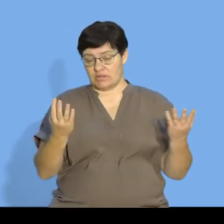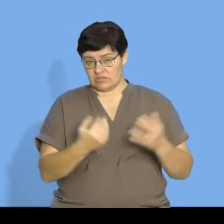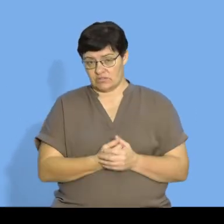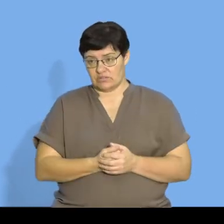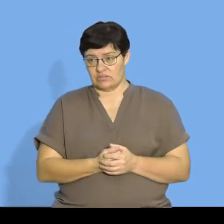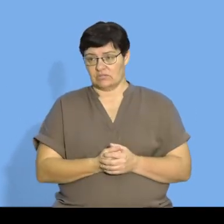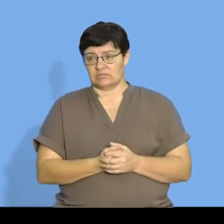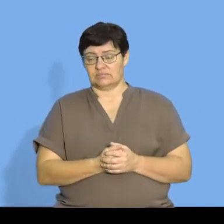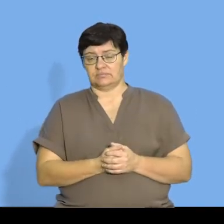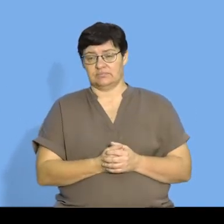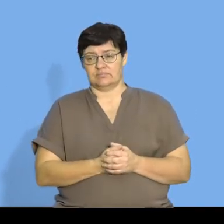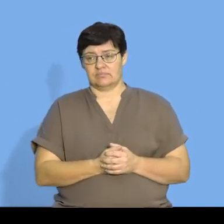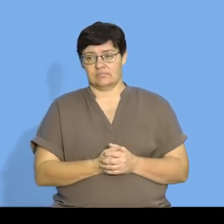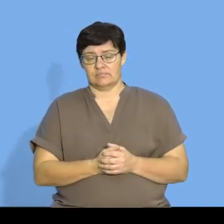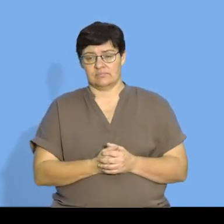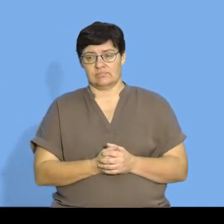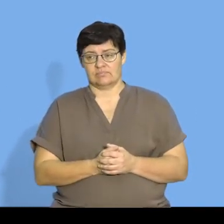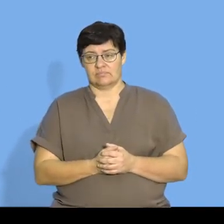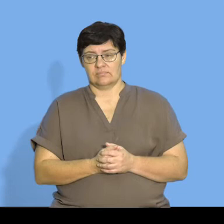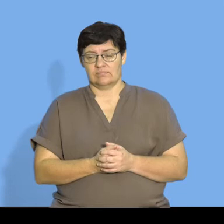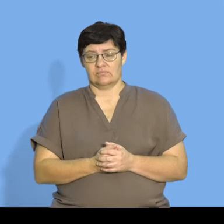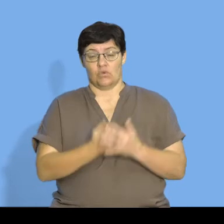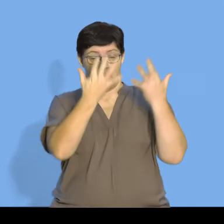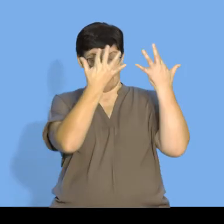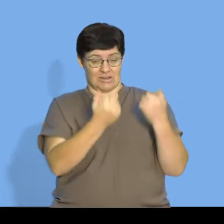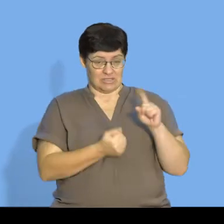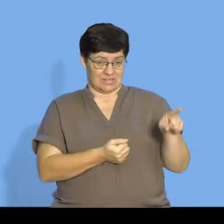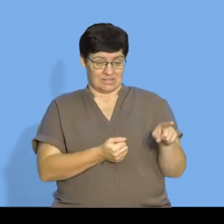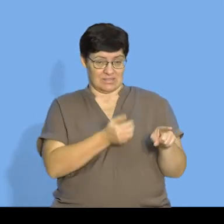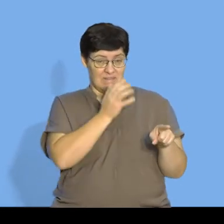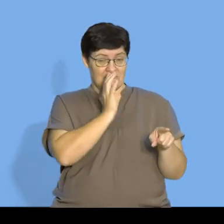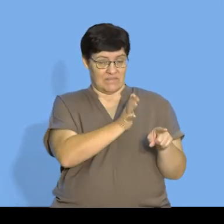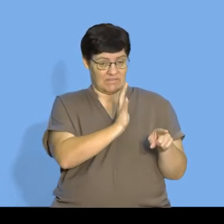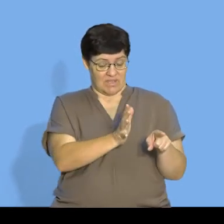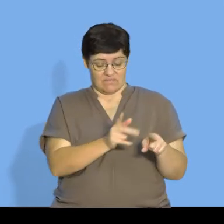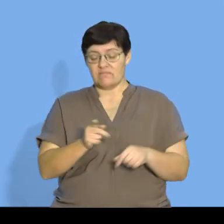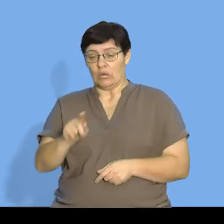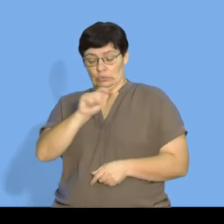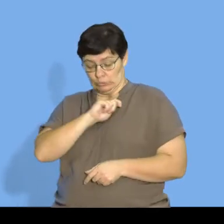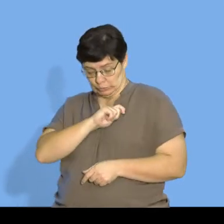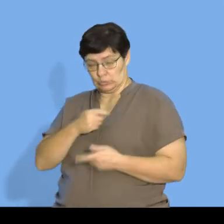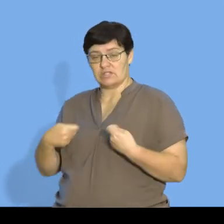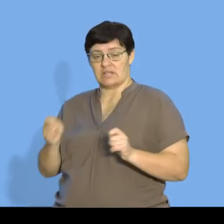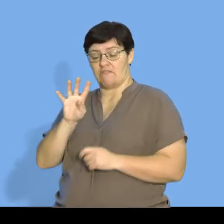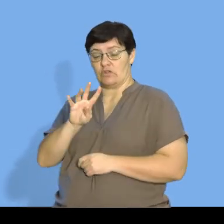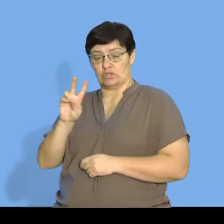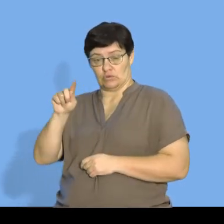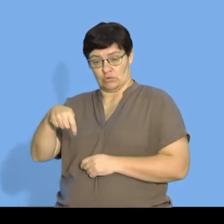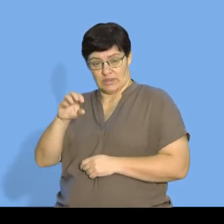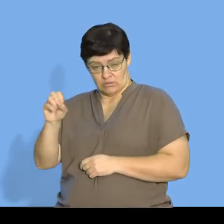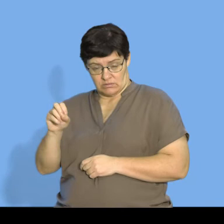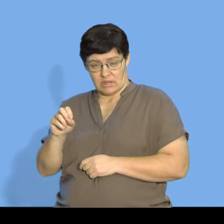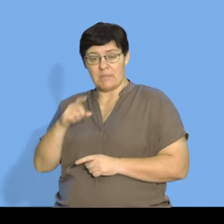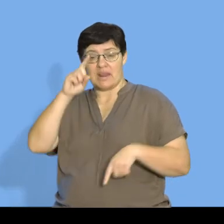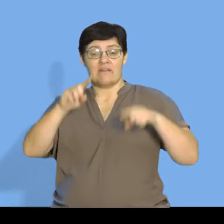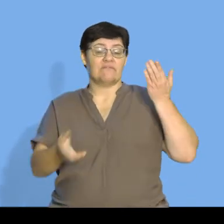42,000, so you're taking your budgeted of 55, actual of